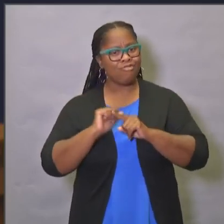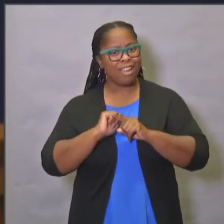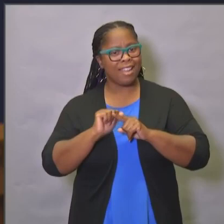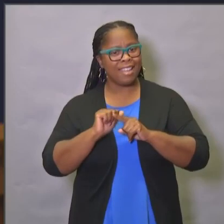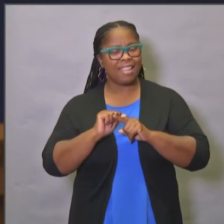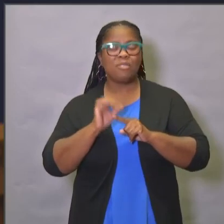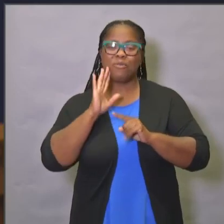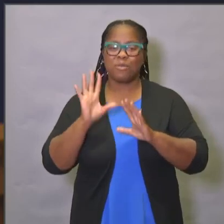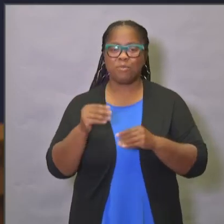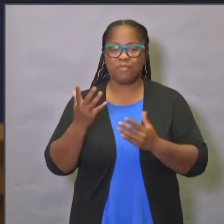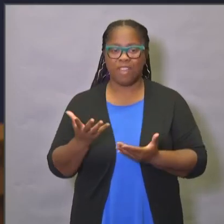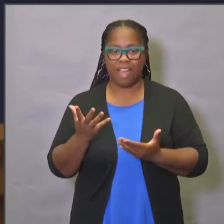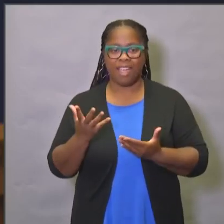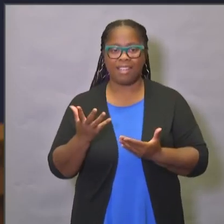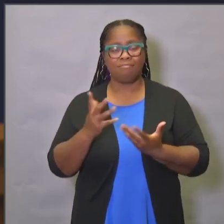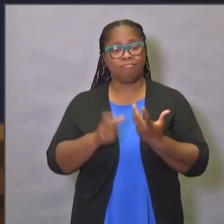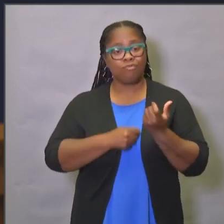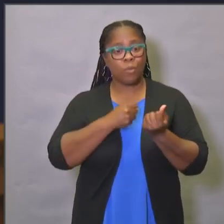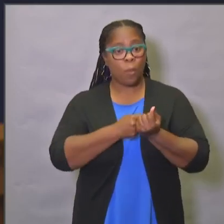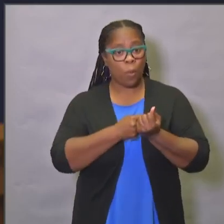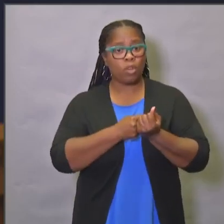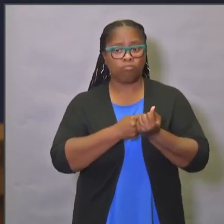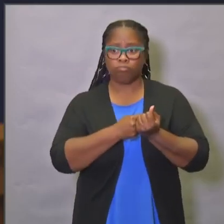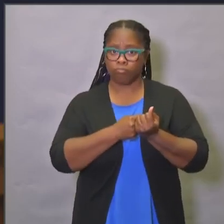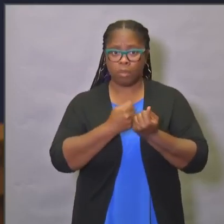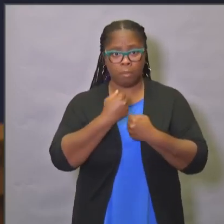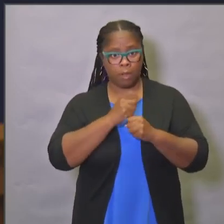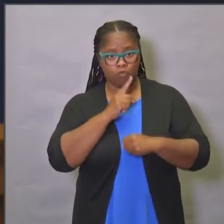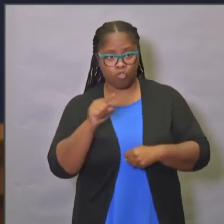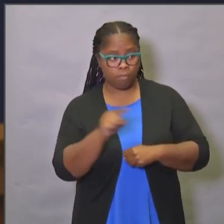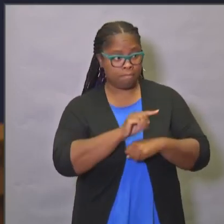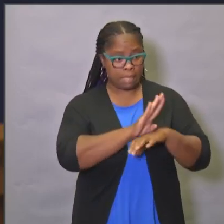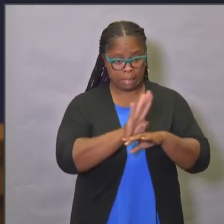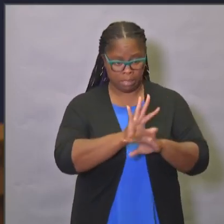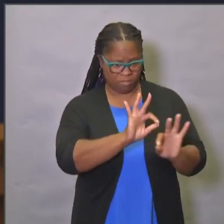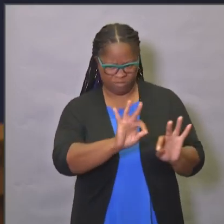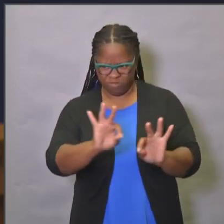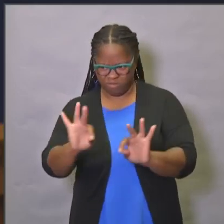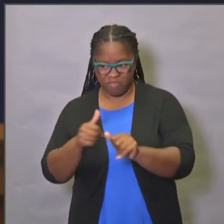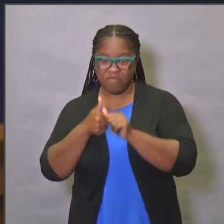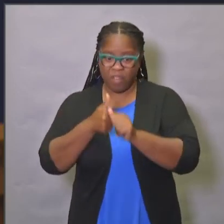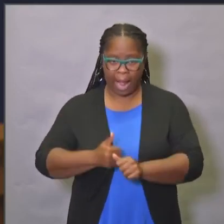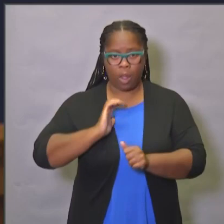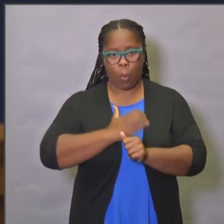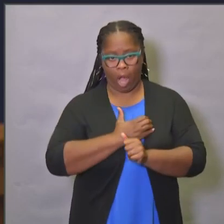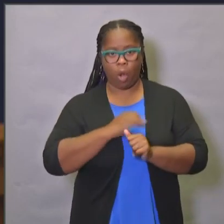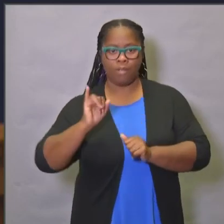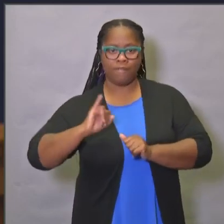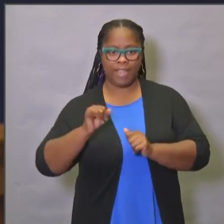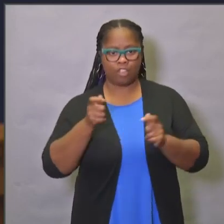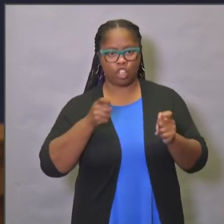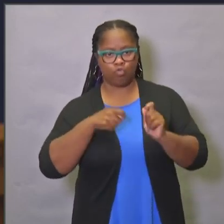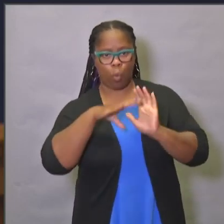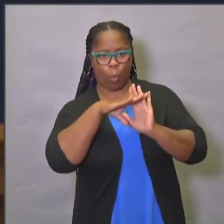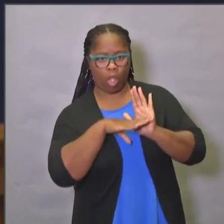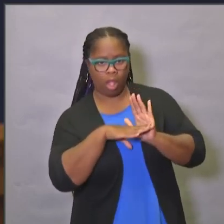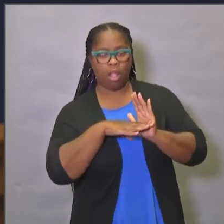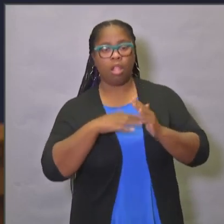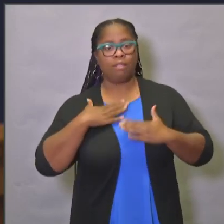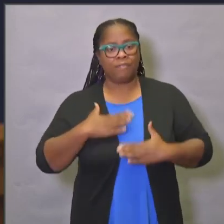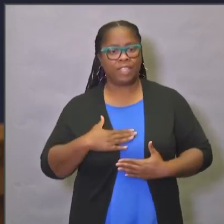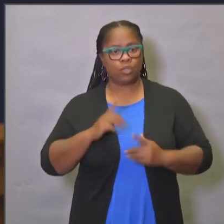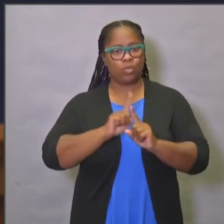will provide support to ensure that businesses' practices are aligned with infection control and physical distancing